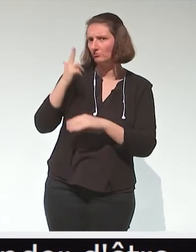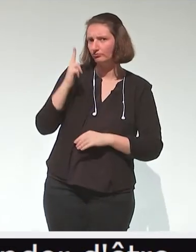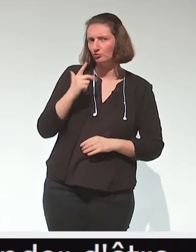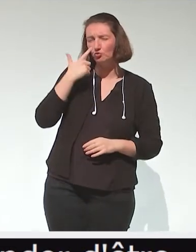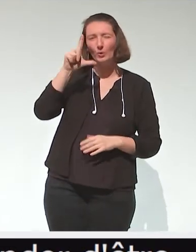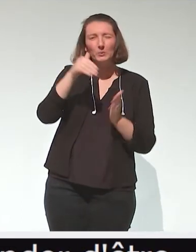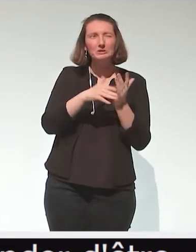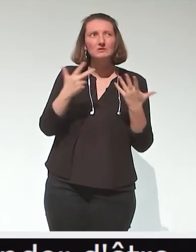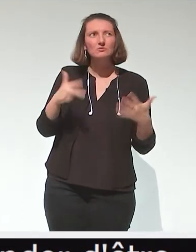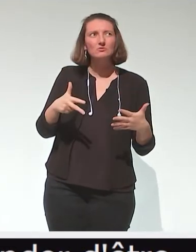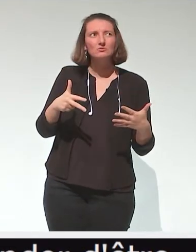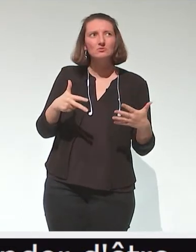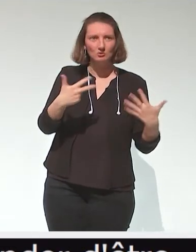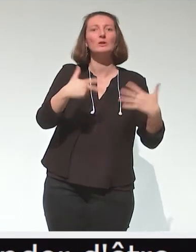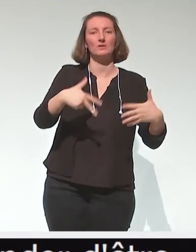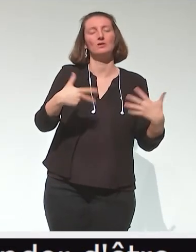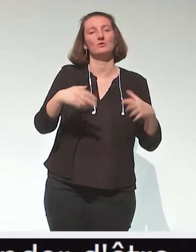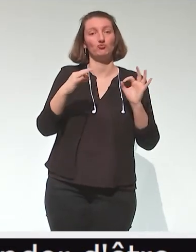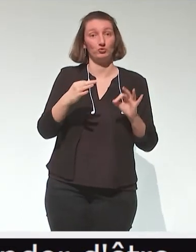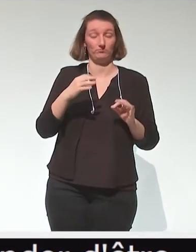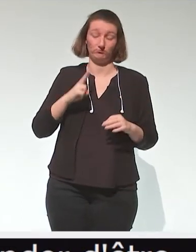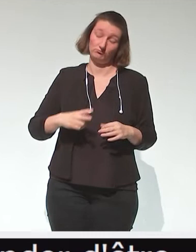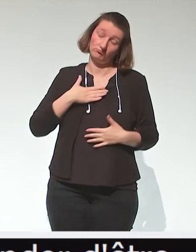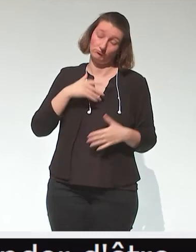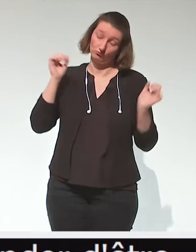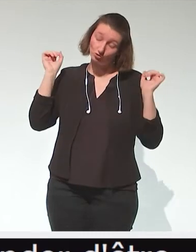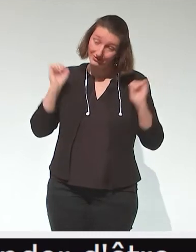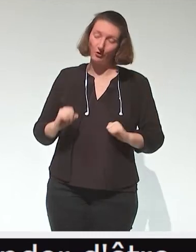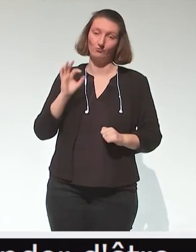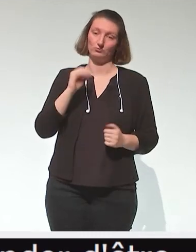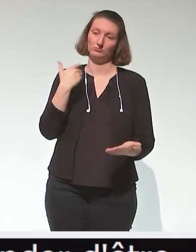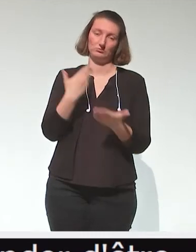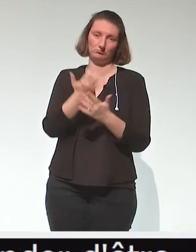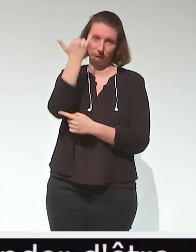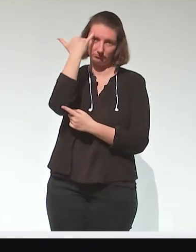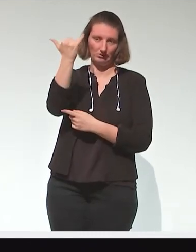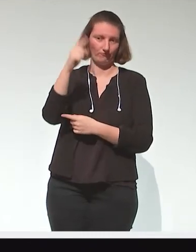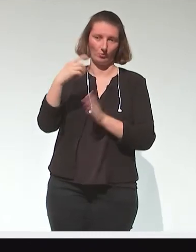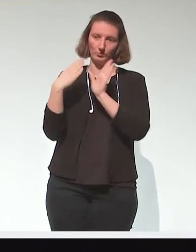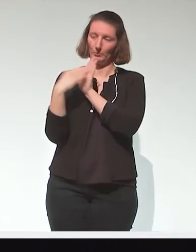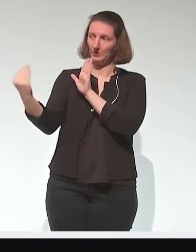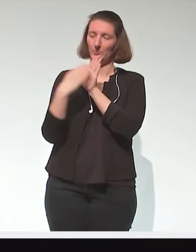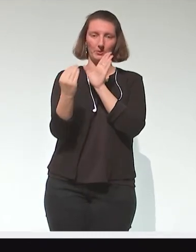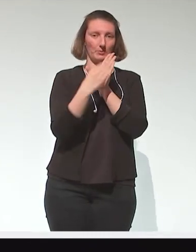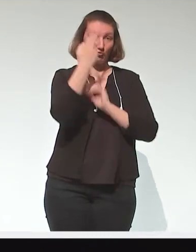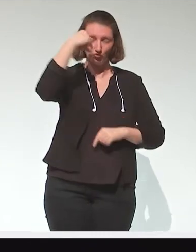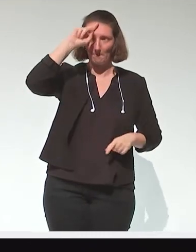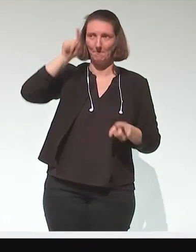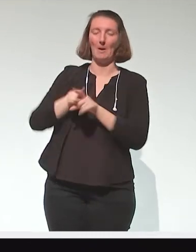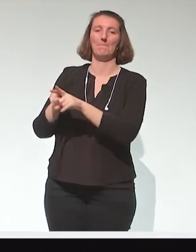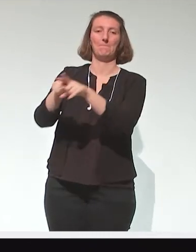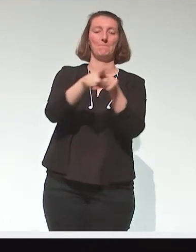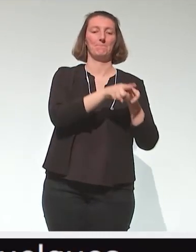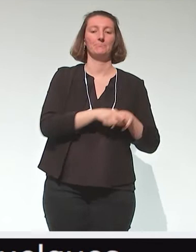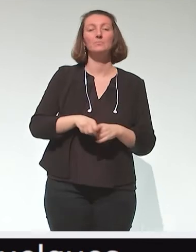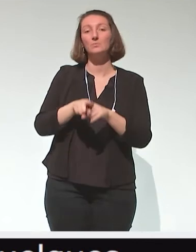a few years ago. I believe it was 2018 or 2019. I agree that this initiative